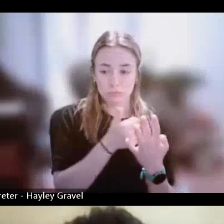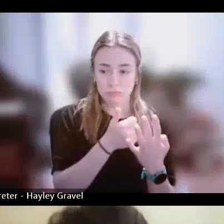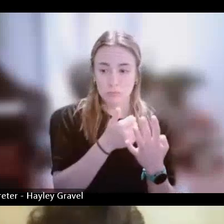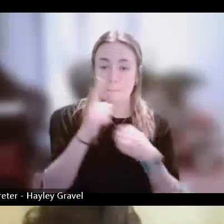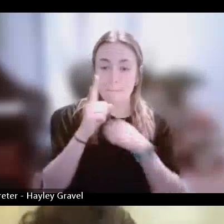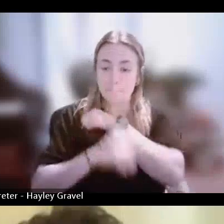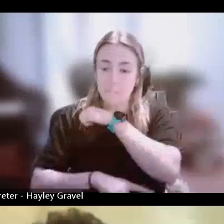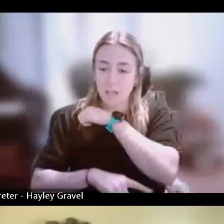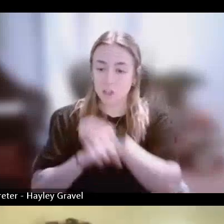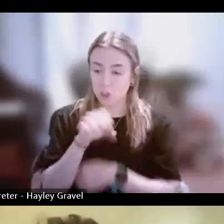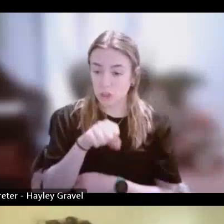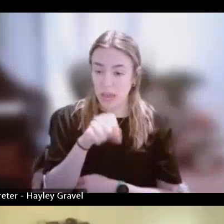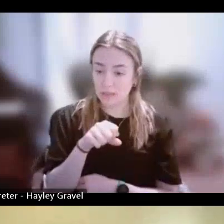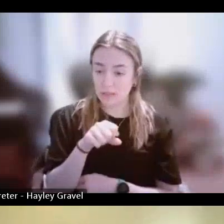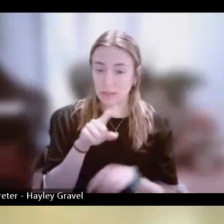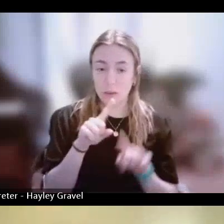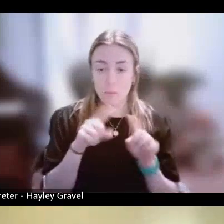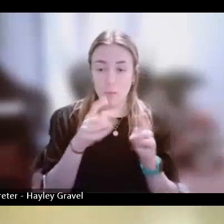So